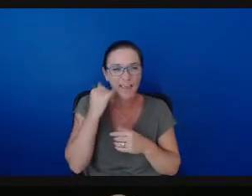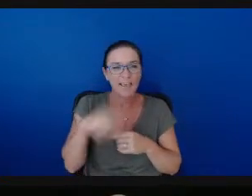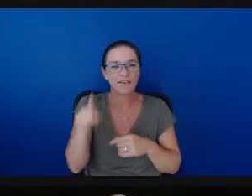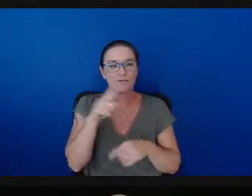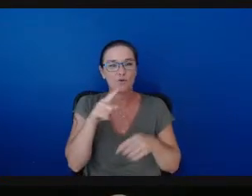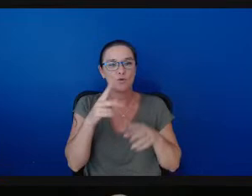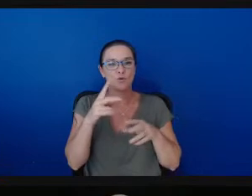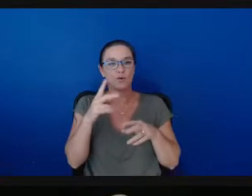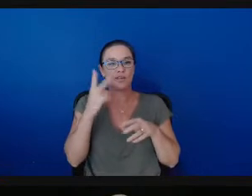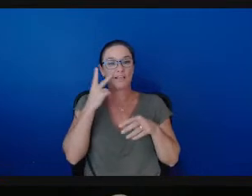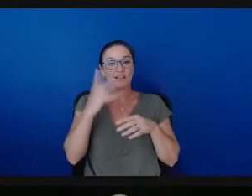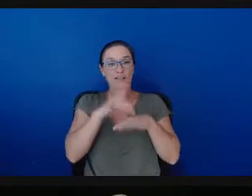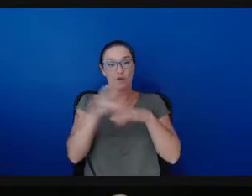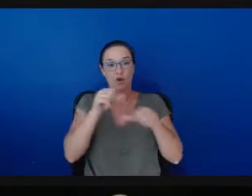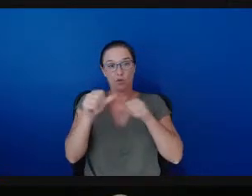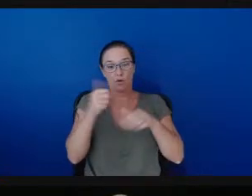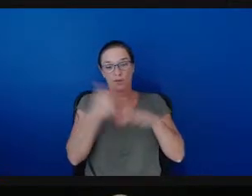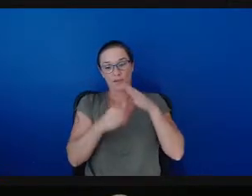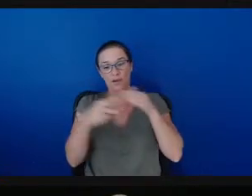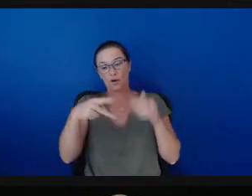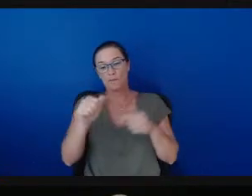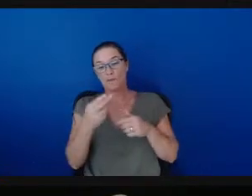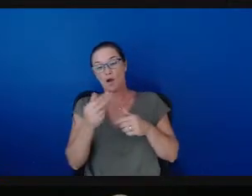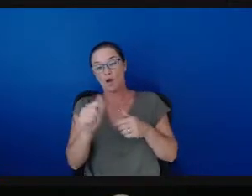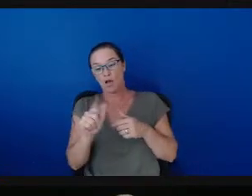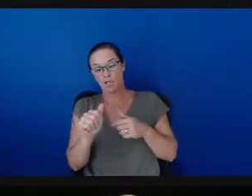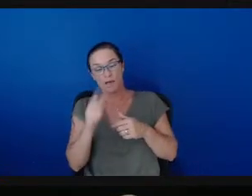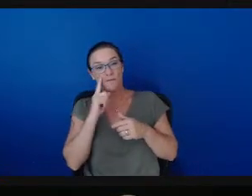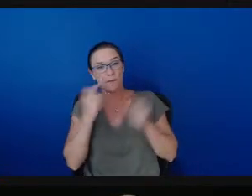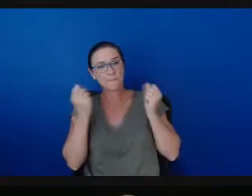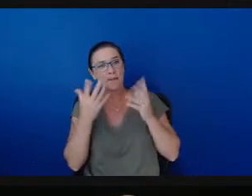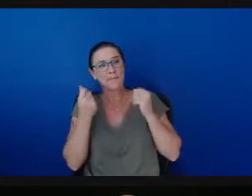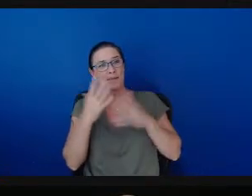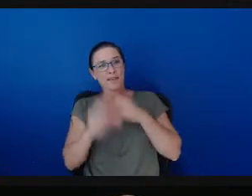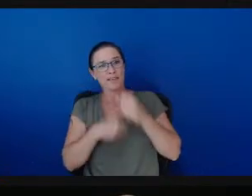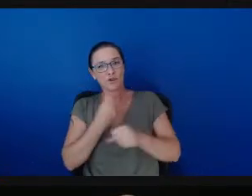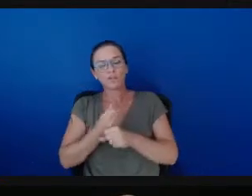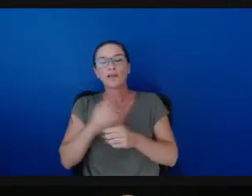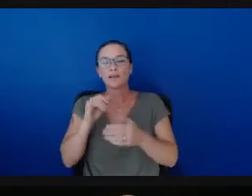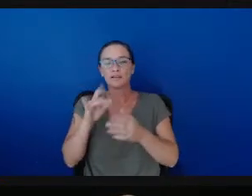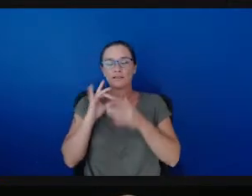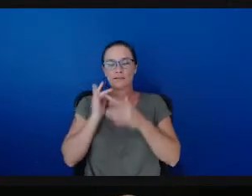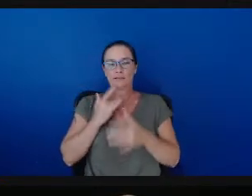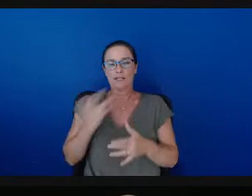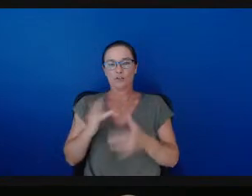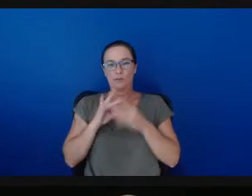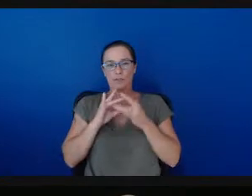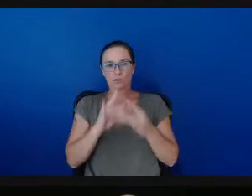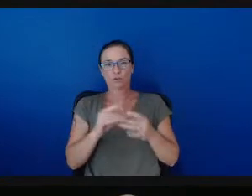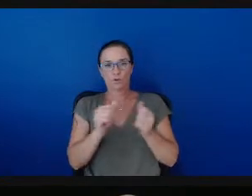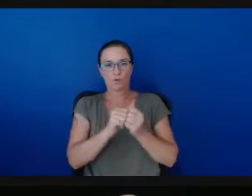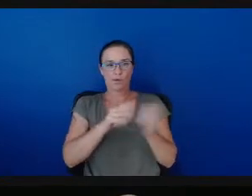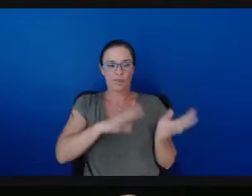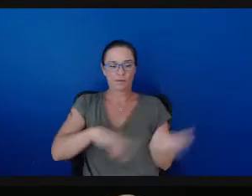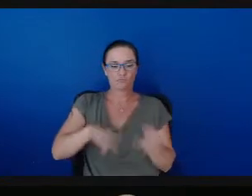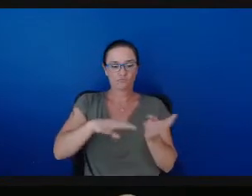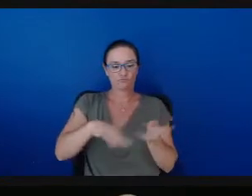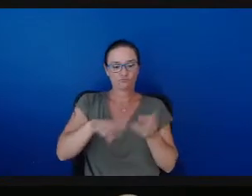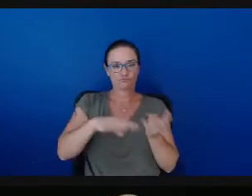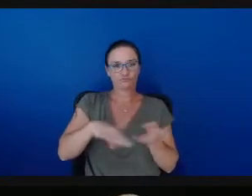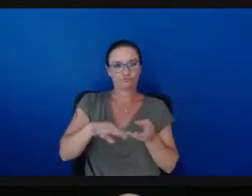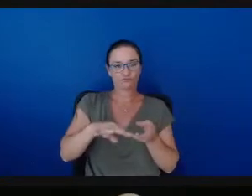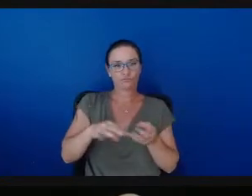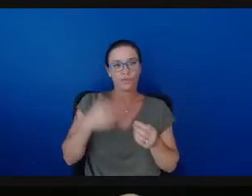under Pahala for the last many years, that's likely associated with that as well. So the actual input from below is,